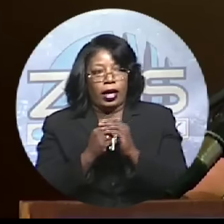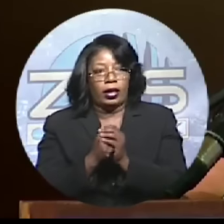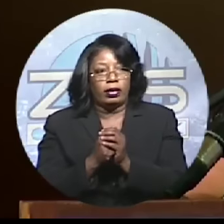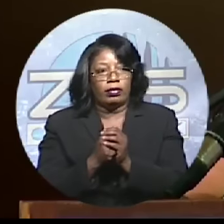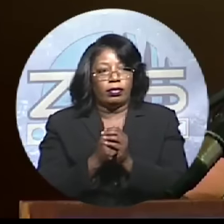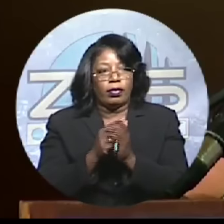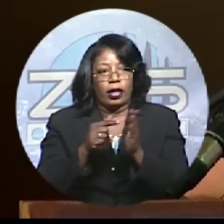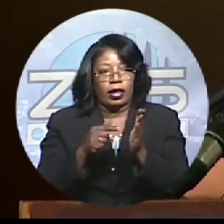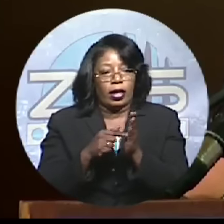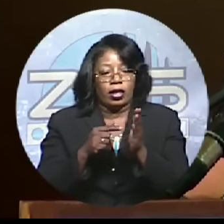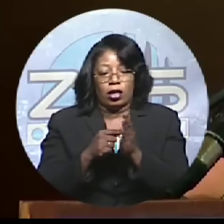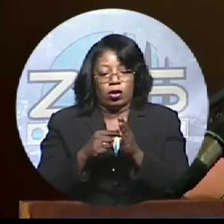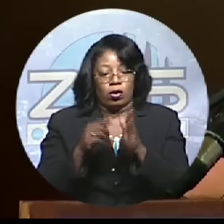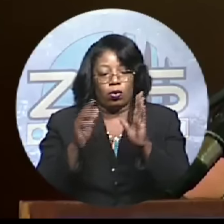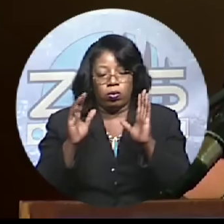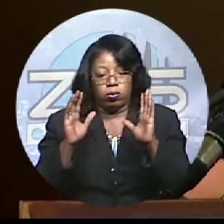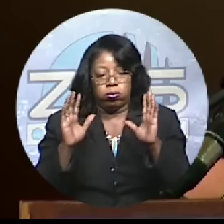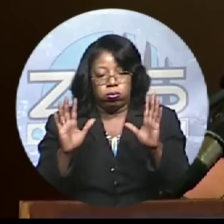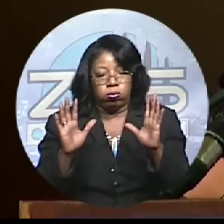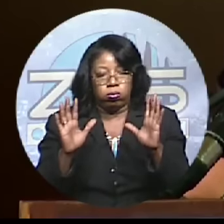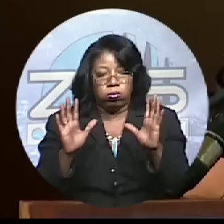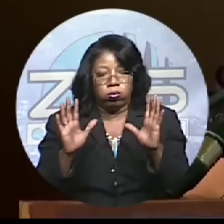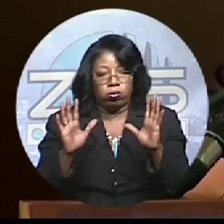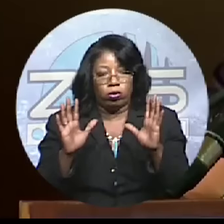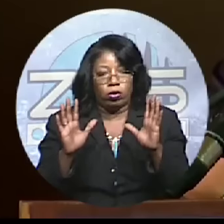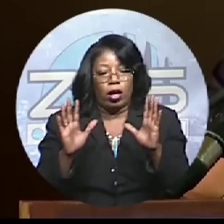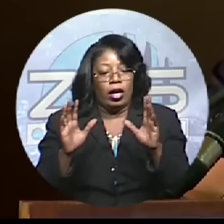dramatic, dramatic numbers.